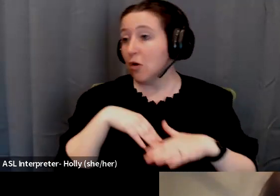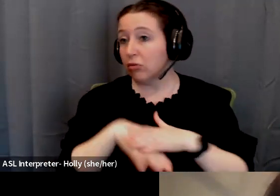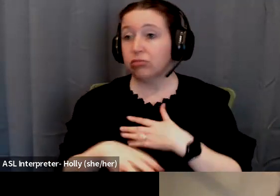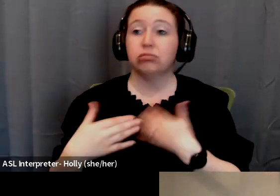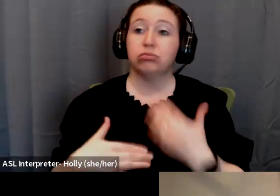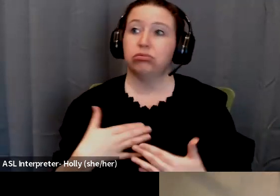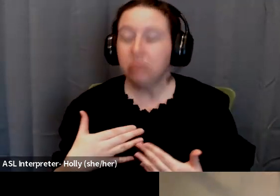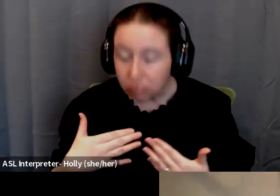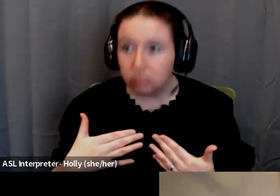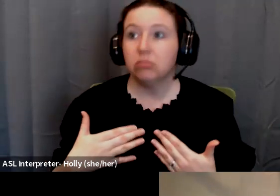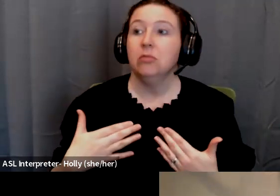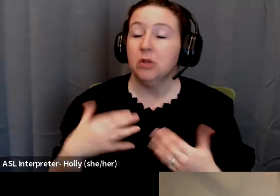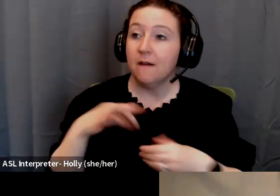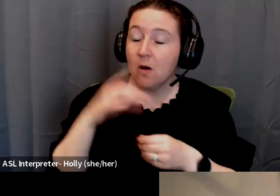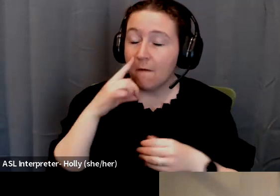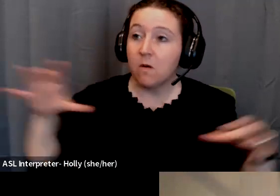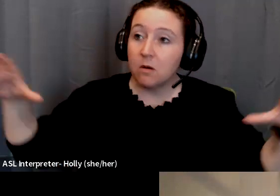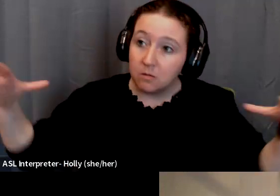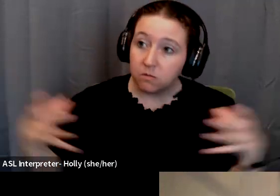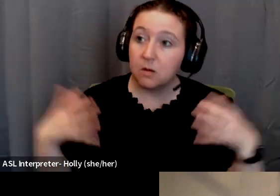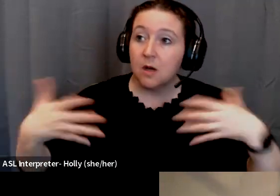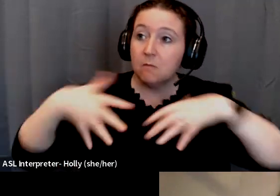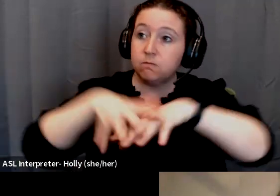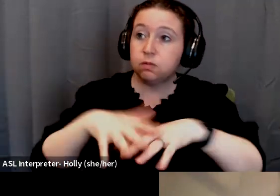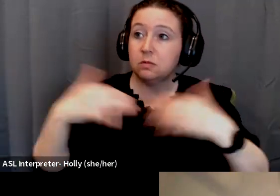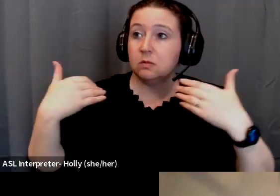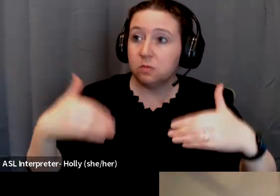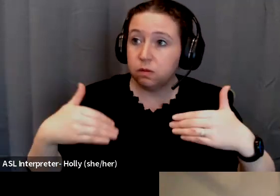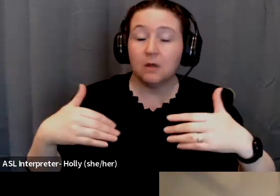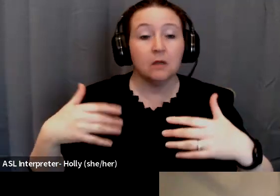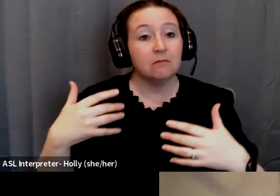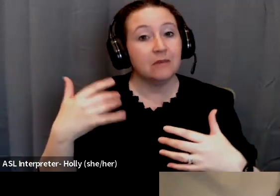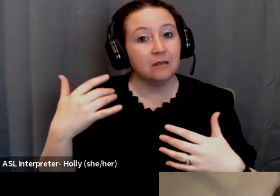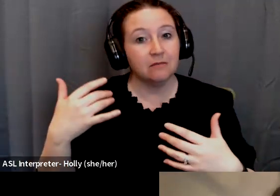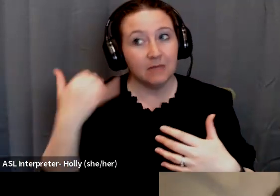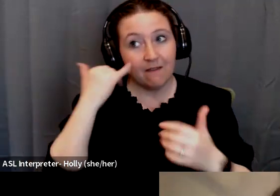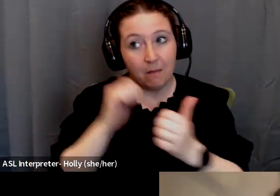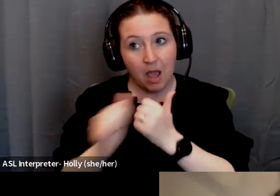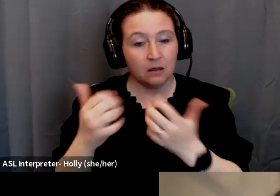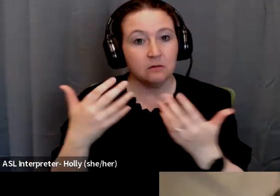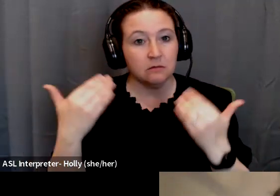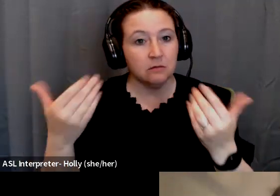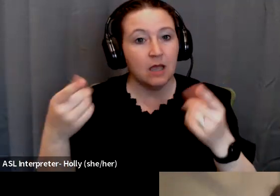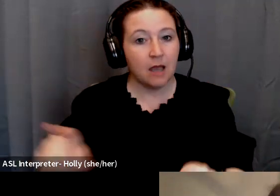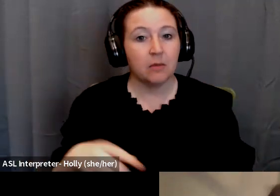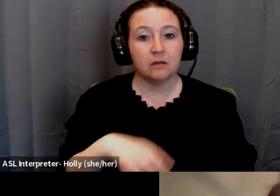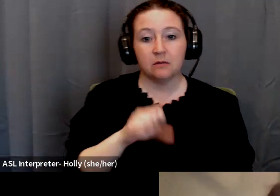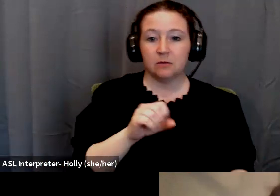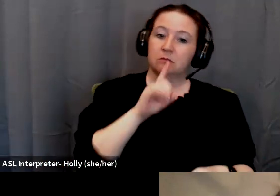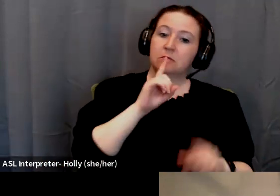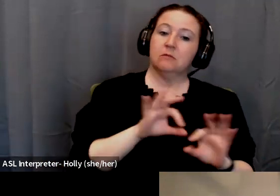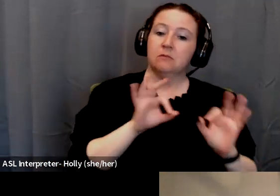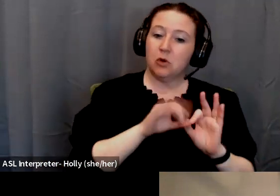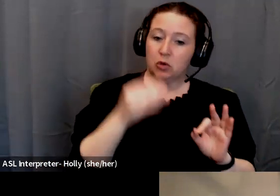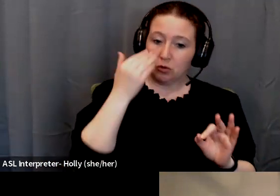these rules are, is to, depending on what it is you want to accomplish at your assembly, know the rules, know when the time is your time to stand